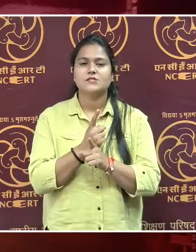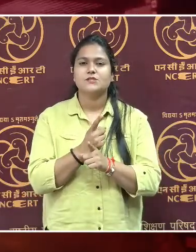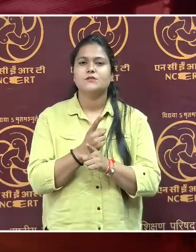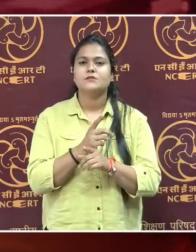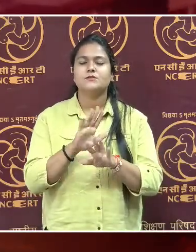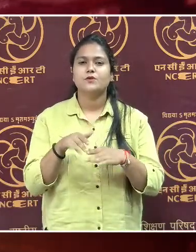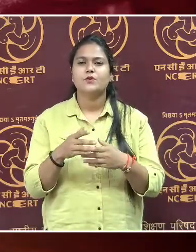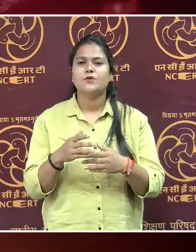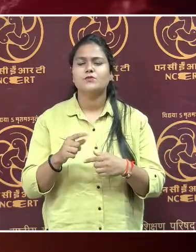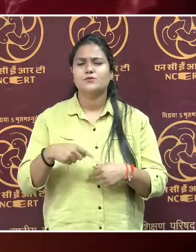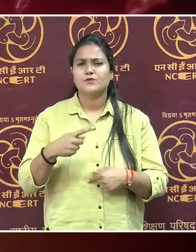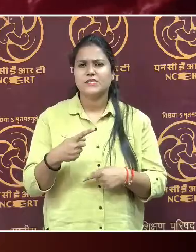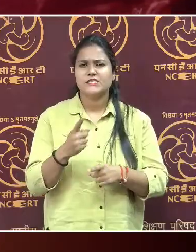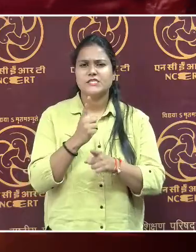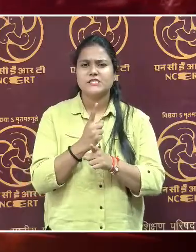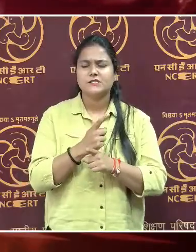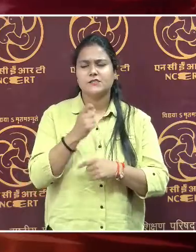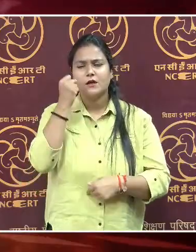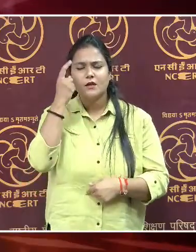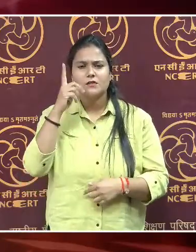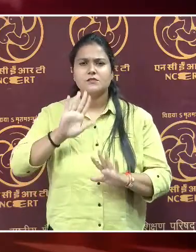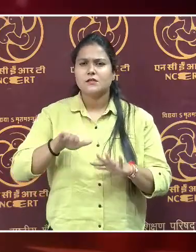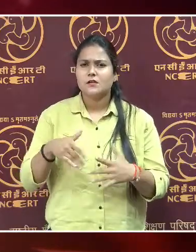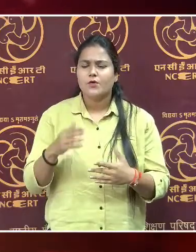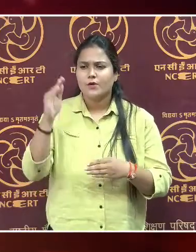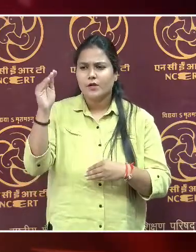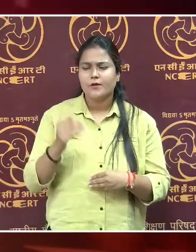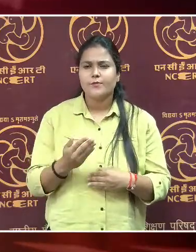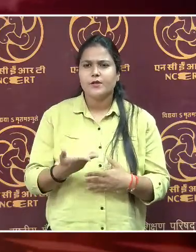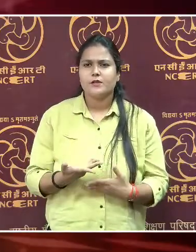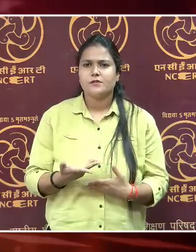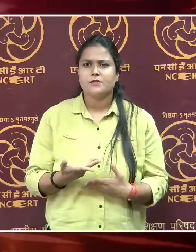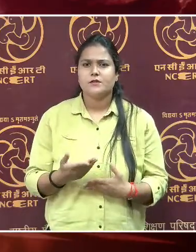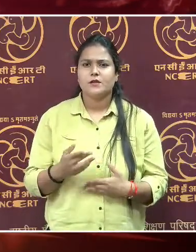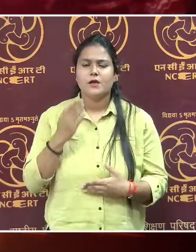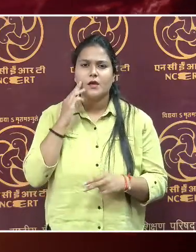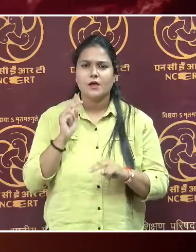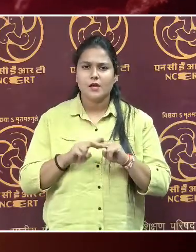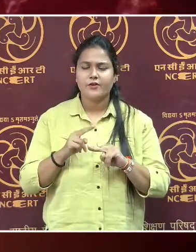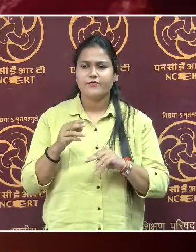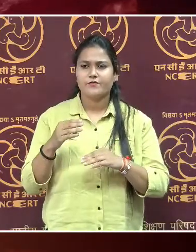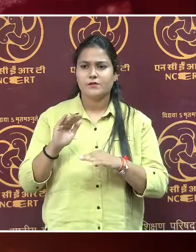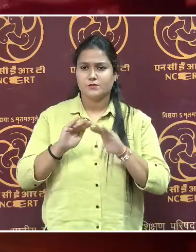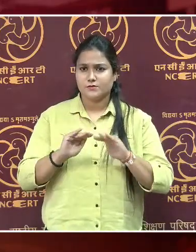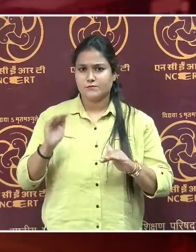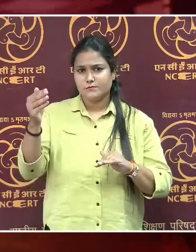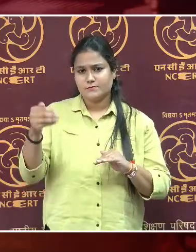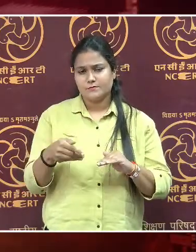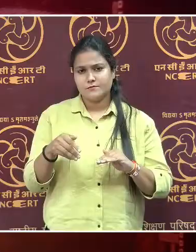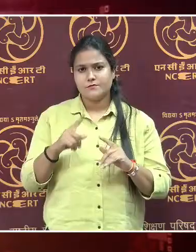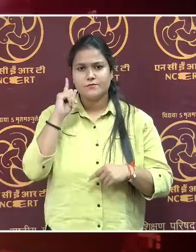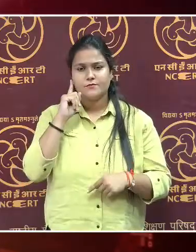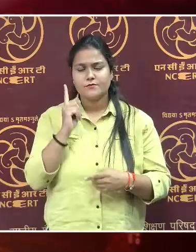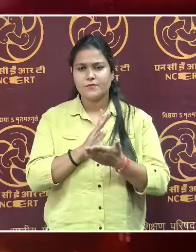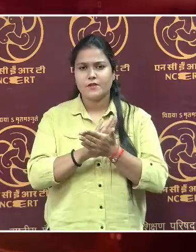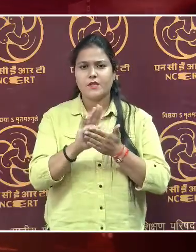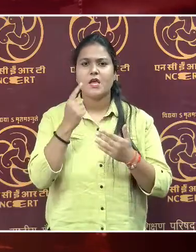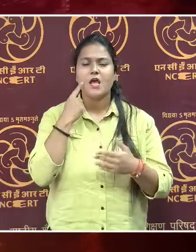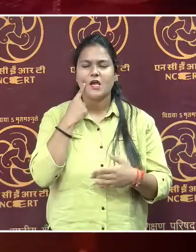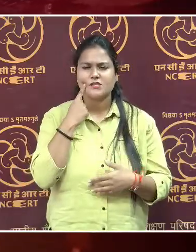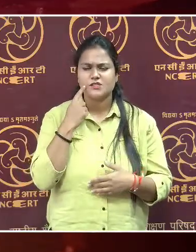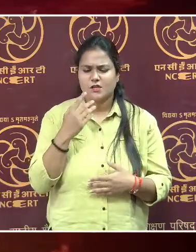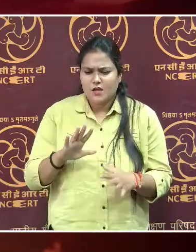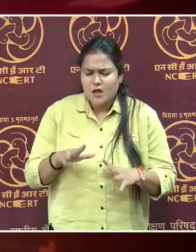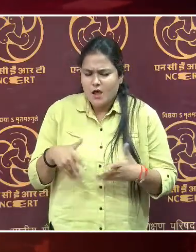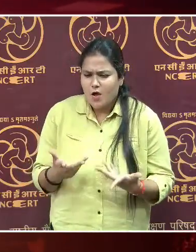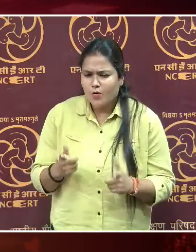teachers, regular teachers can understand where the child is coming from when it comes to hearing impairment. So I want to understand from you, what would